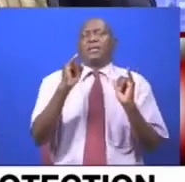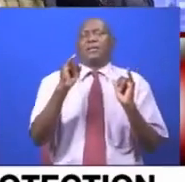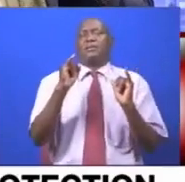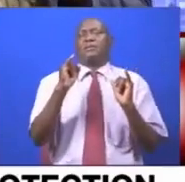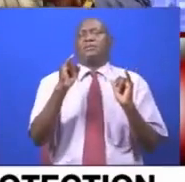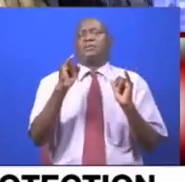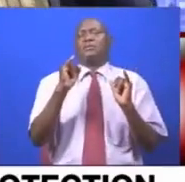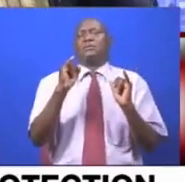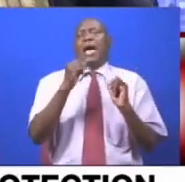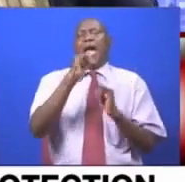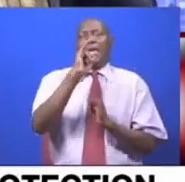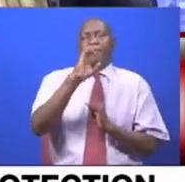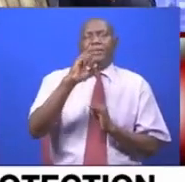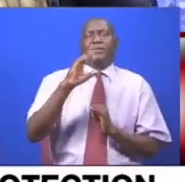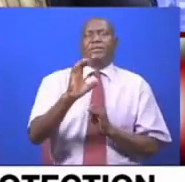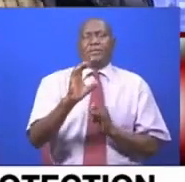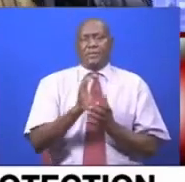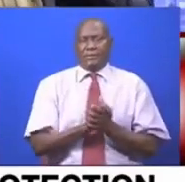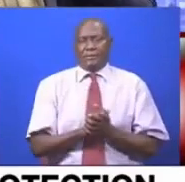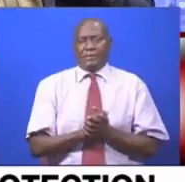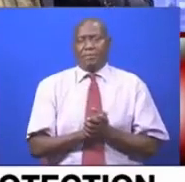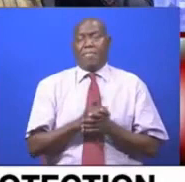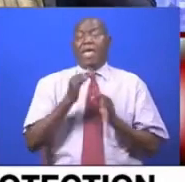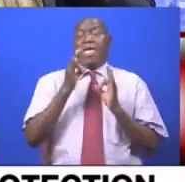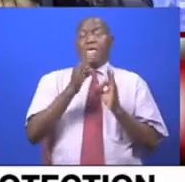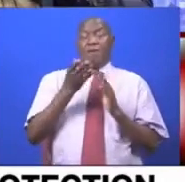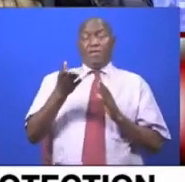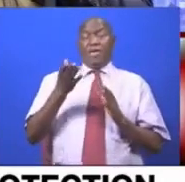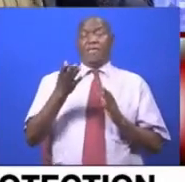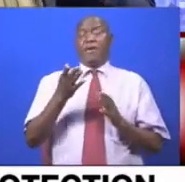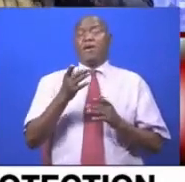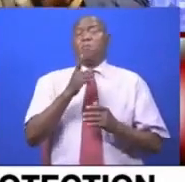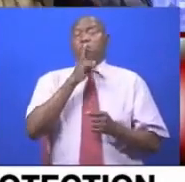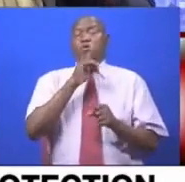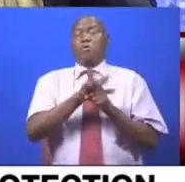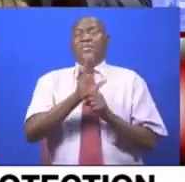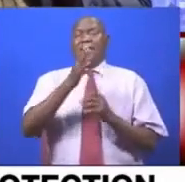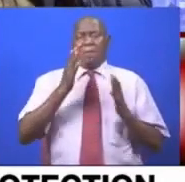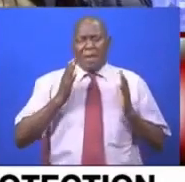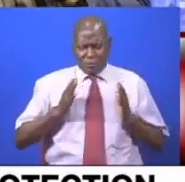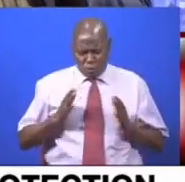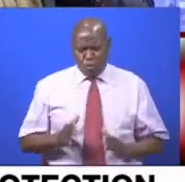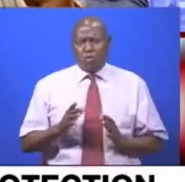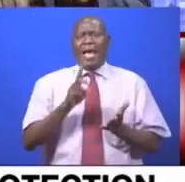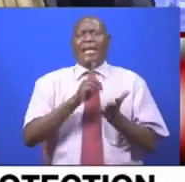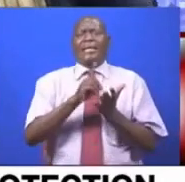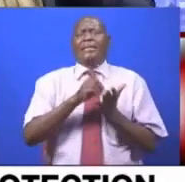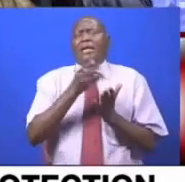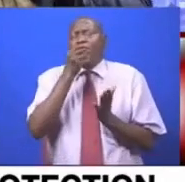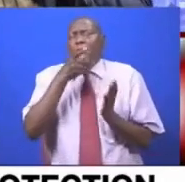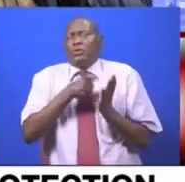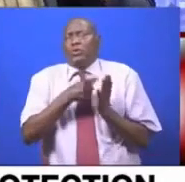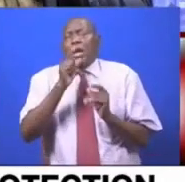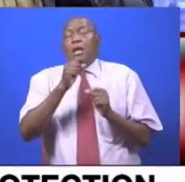and Boundaries Commission. Because if they are assured that their personal data is going to be held private, is going to